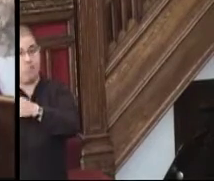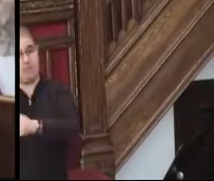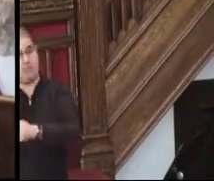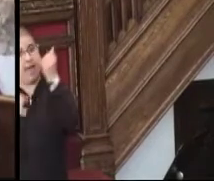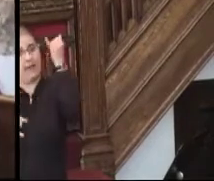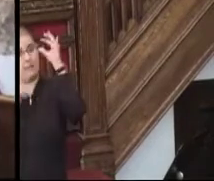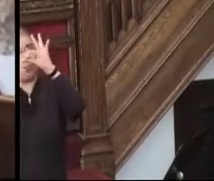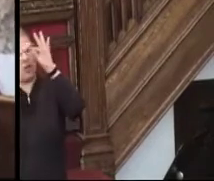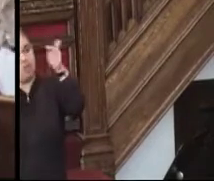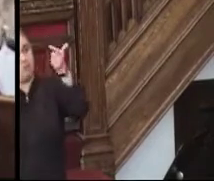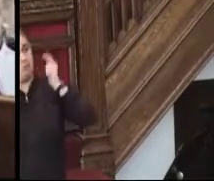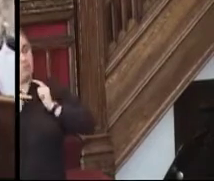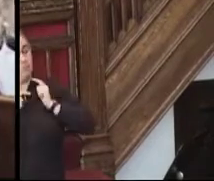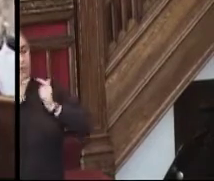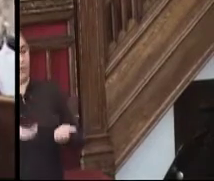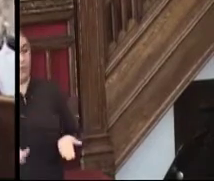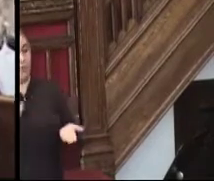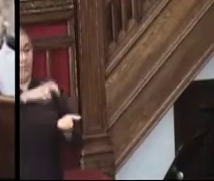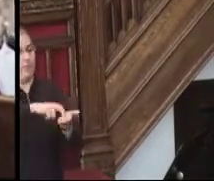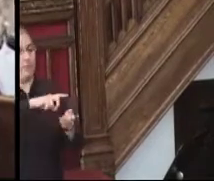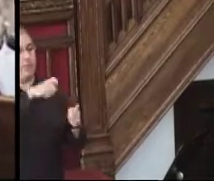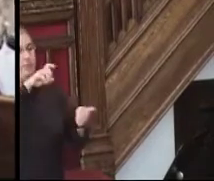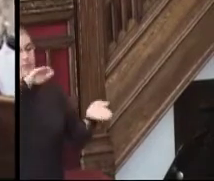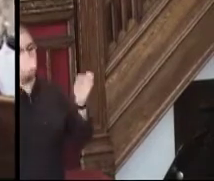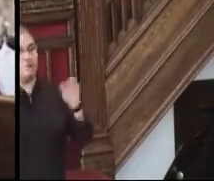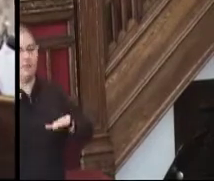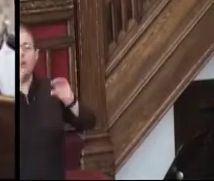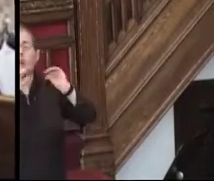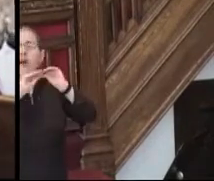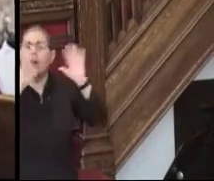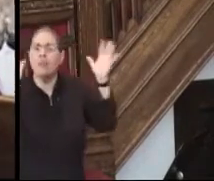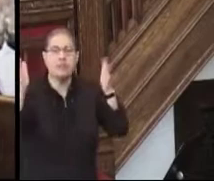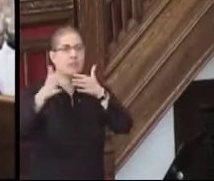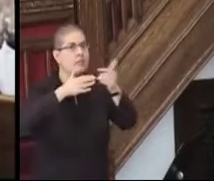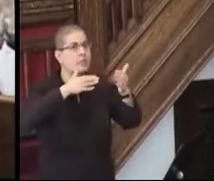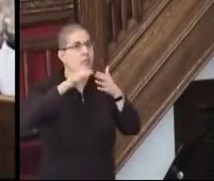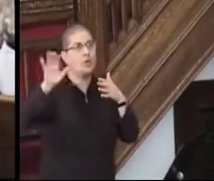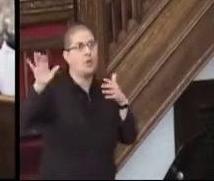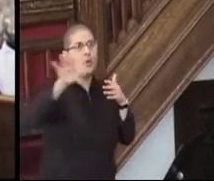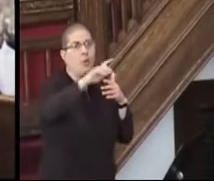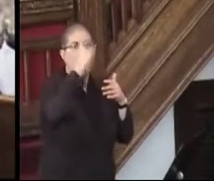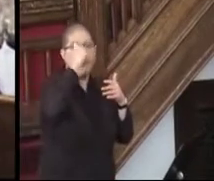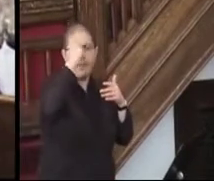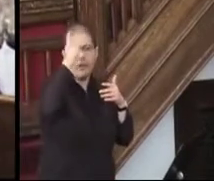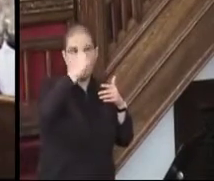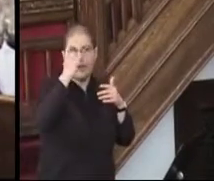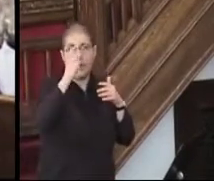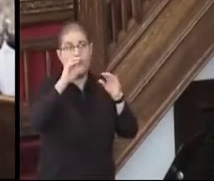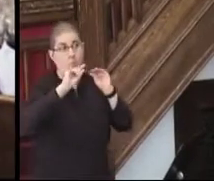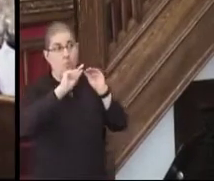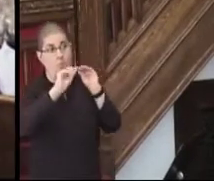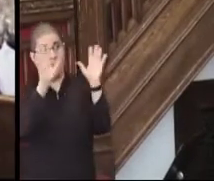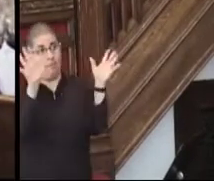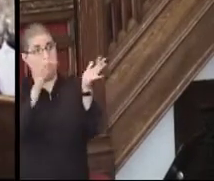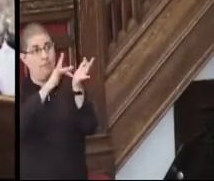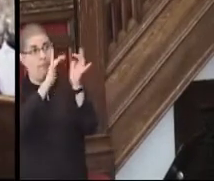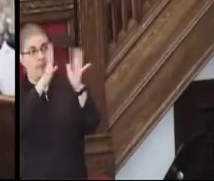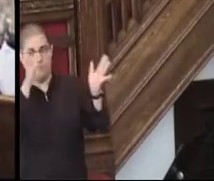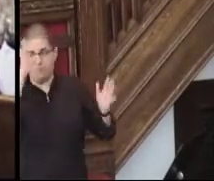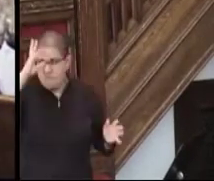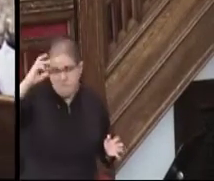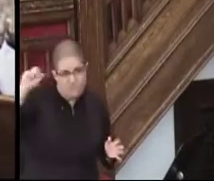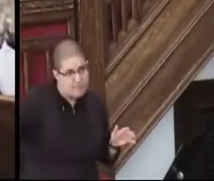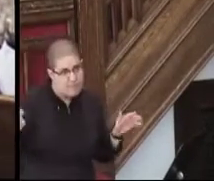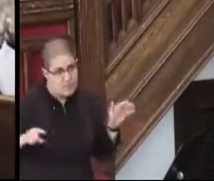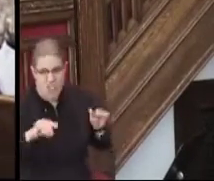the dead. But it is obvious, whatever theory you believe, it is obvious that Jesus scandalized